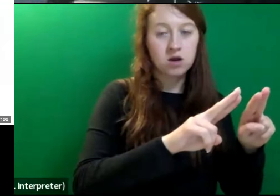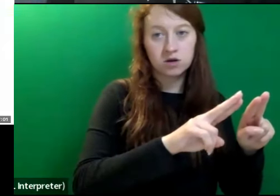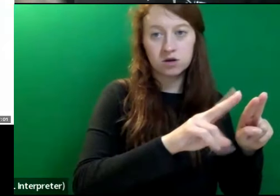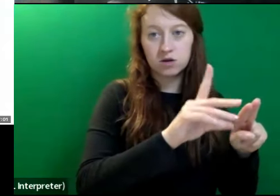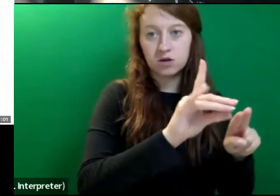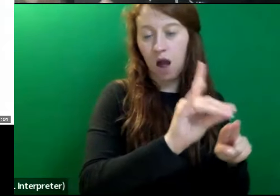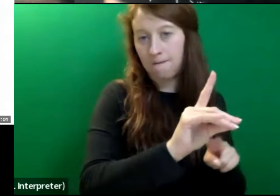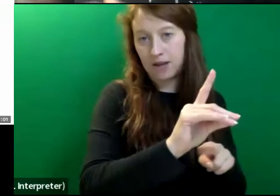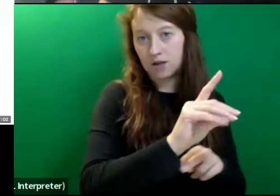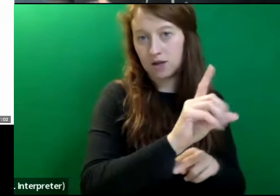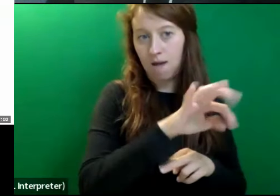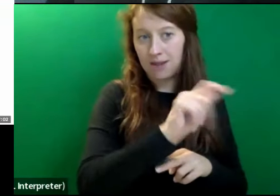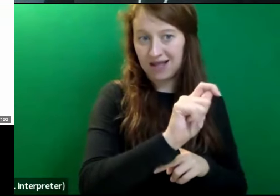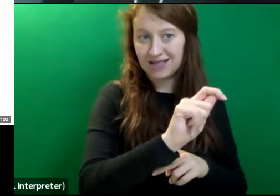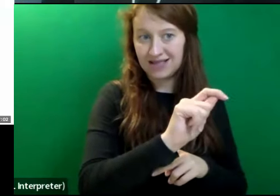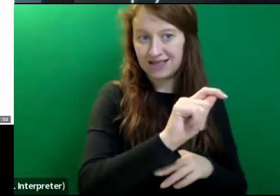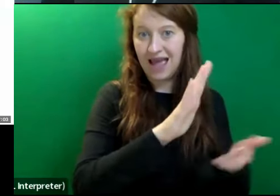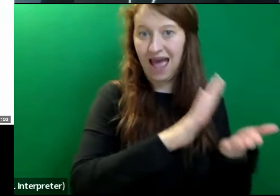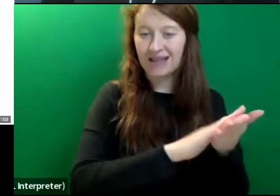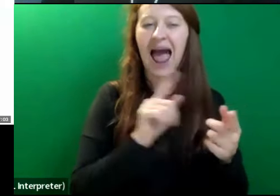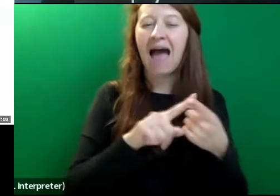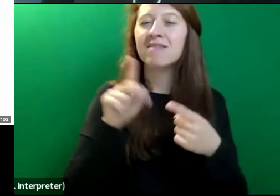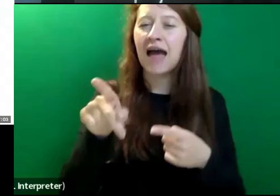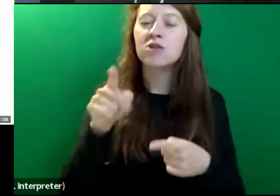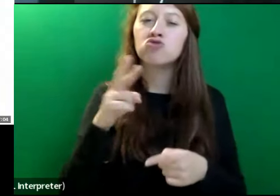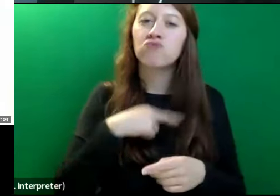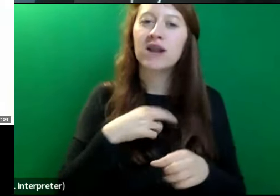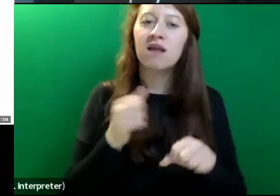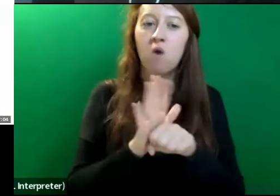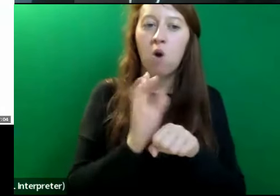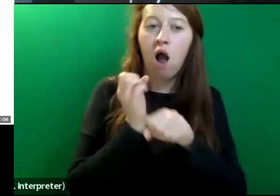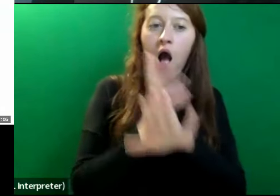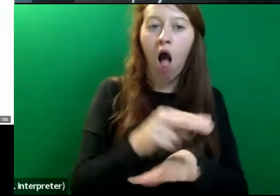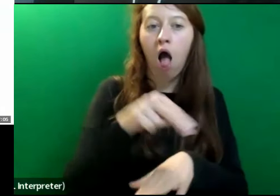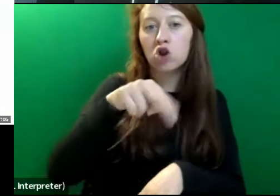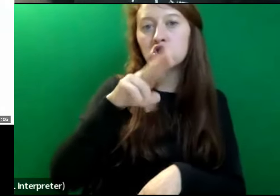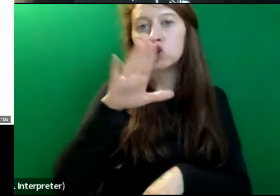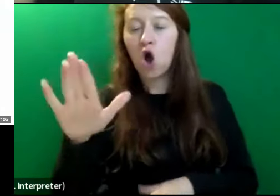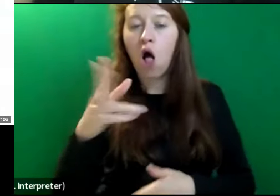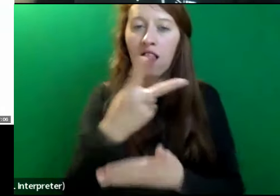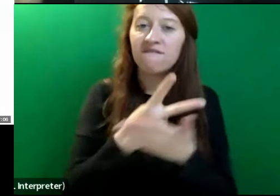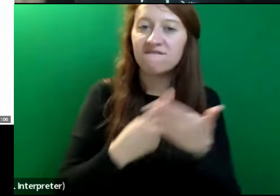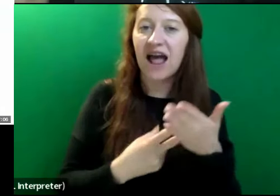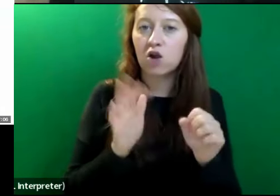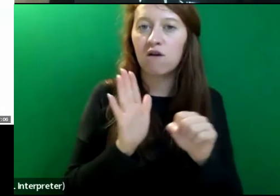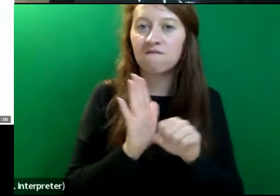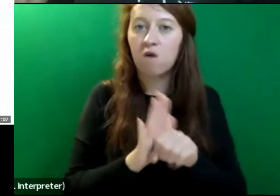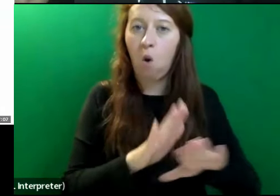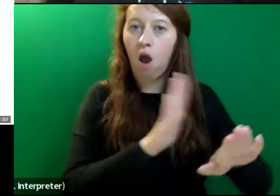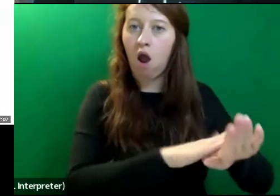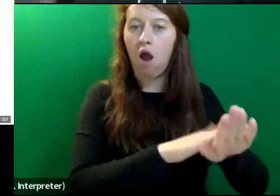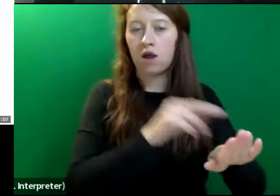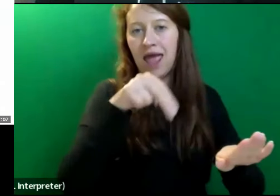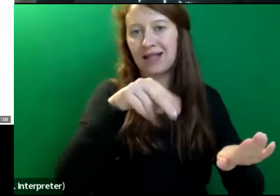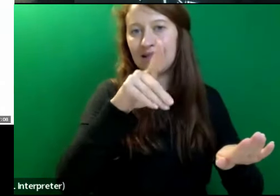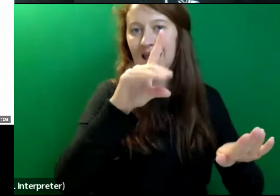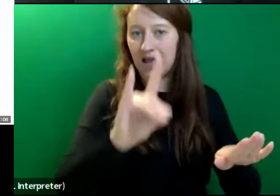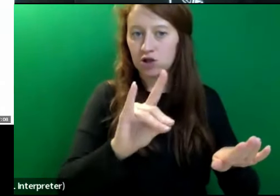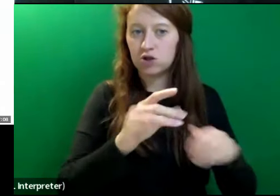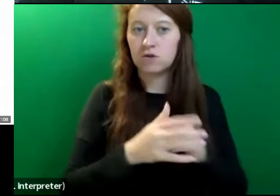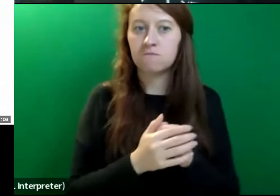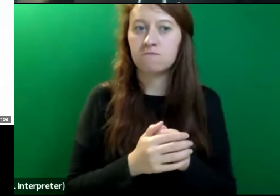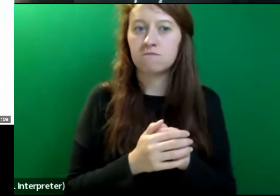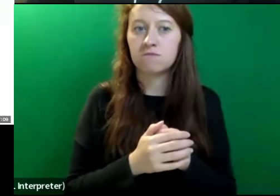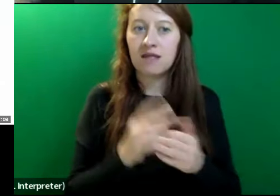that's because of all the null values, I suppose, for the non-dominant hand. The data indicates which grammatical